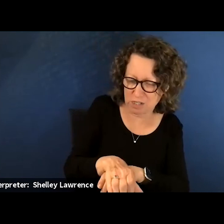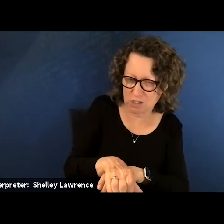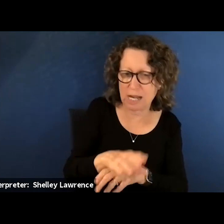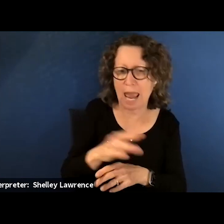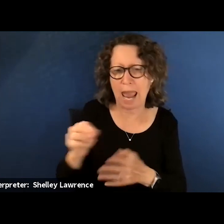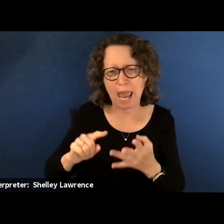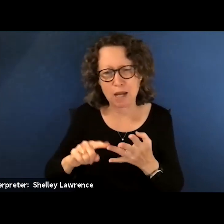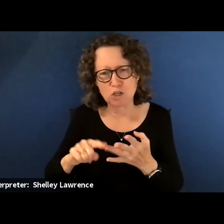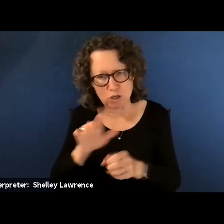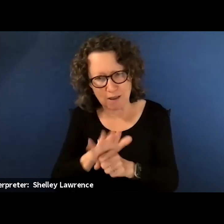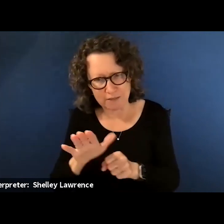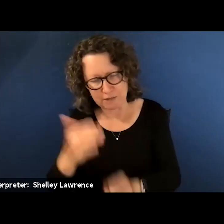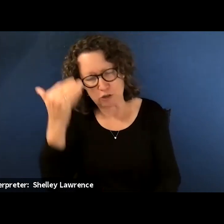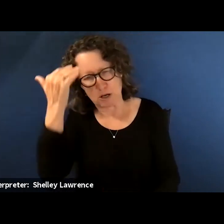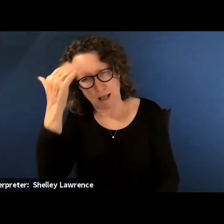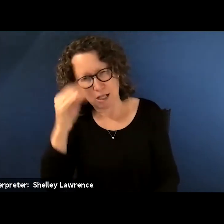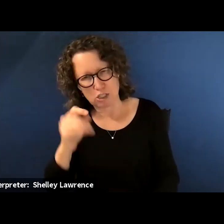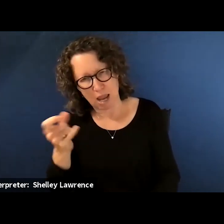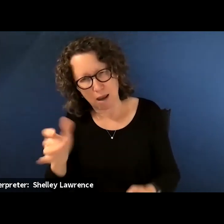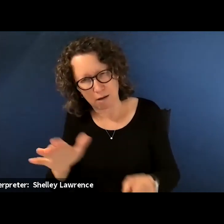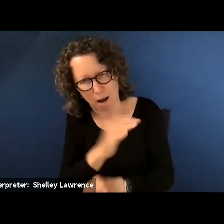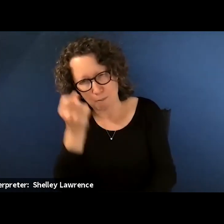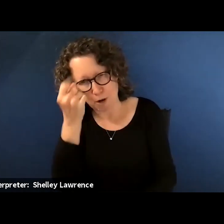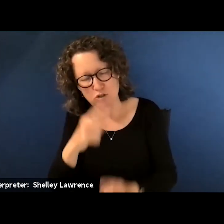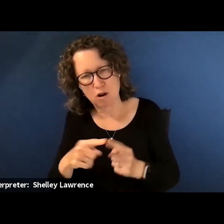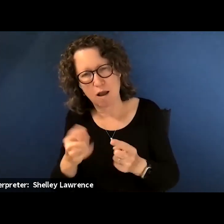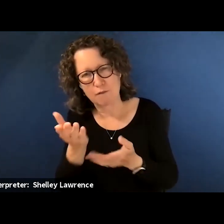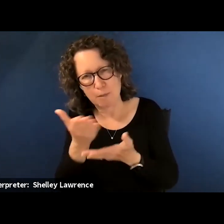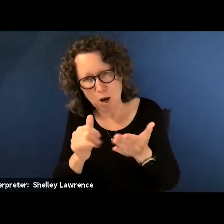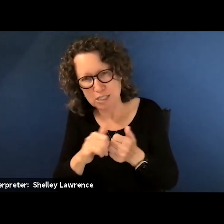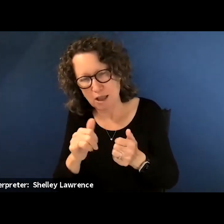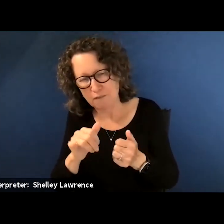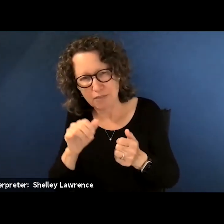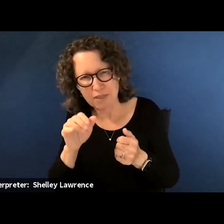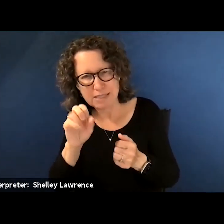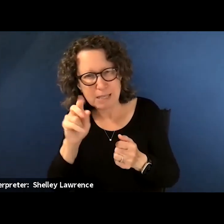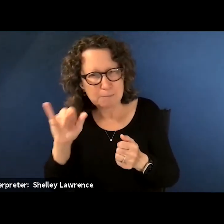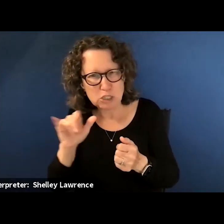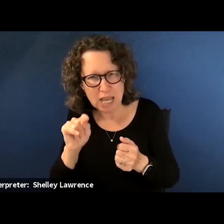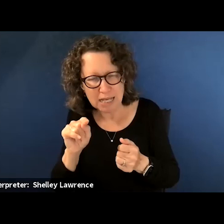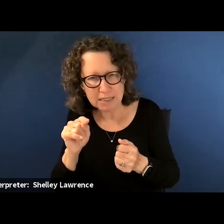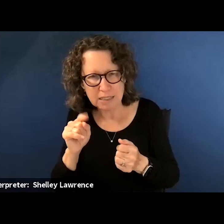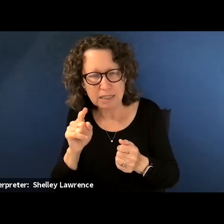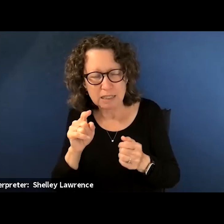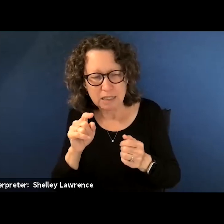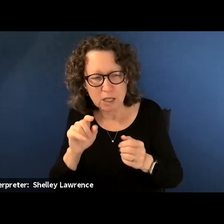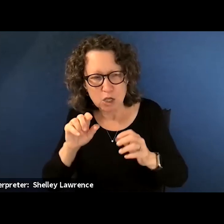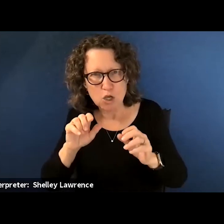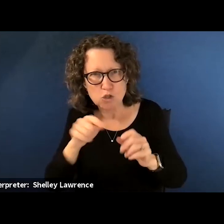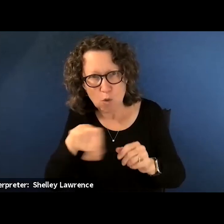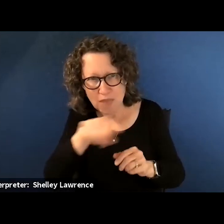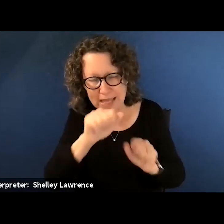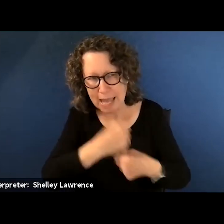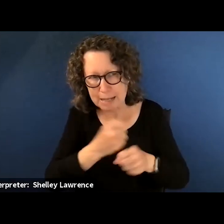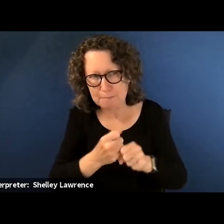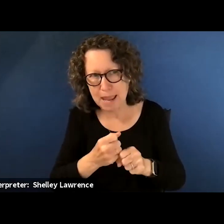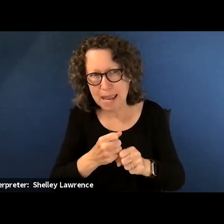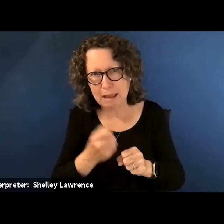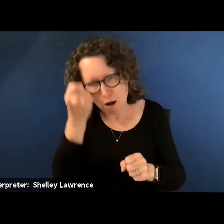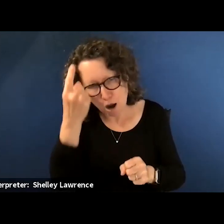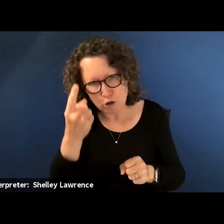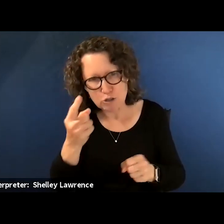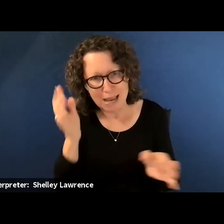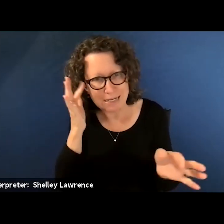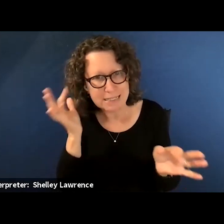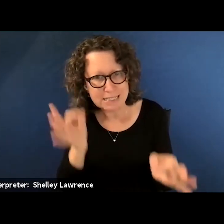have sufficient knowledge and comprehension of the elements of the subject matter involved as to enable them to make an understanding and enlightened